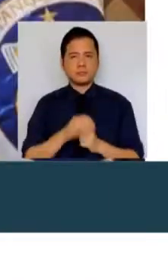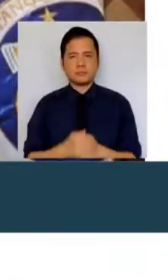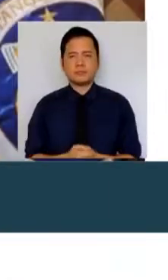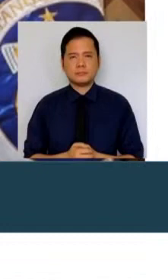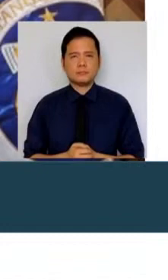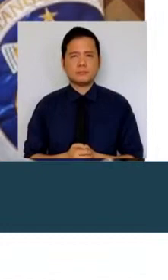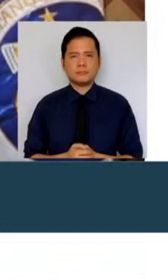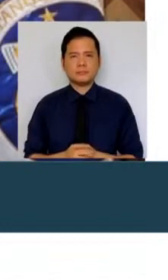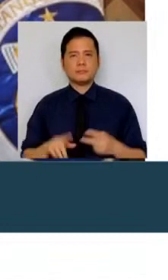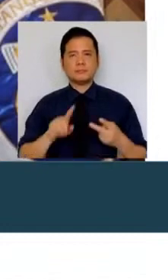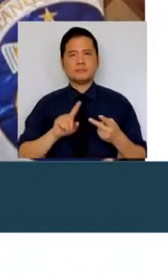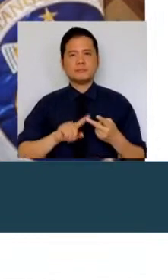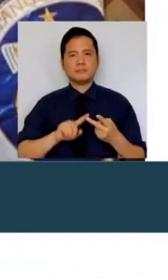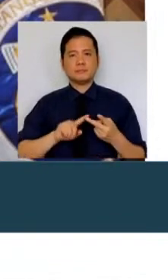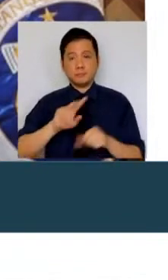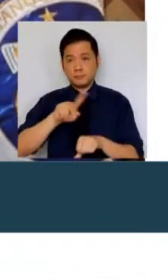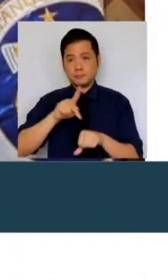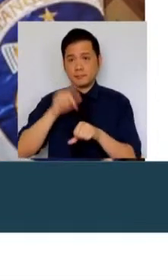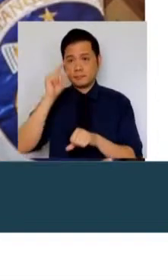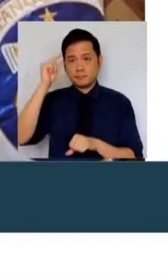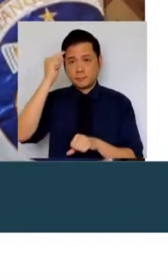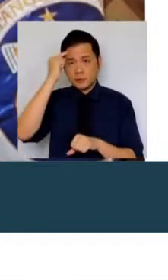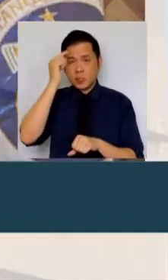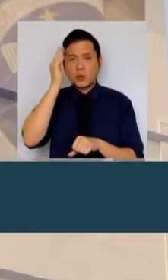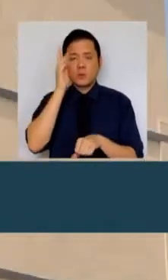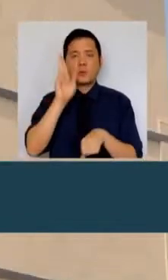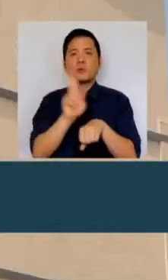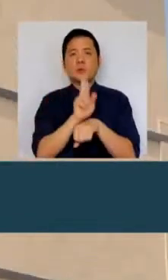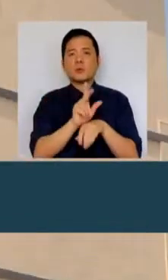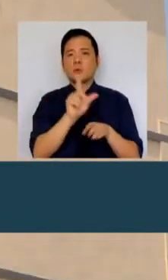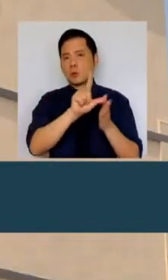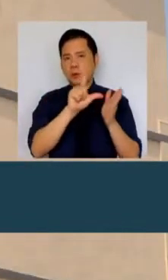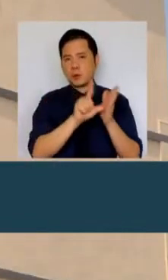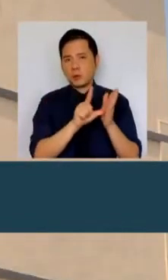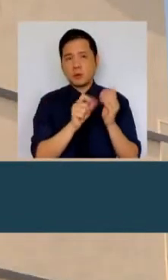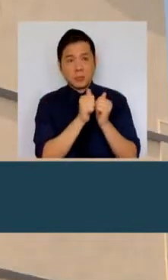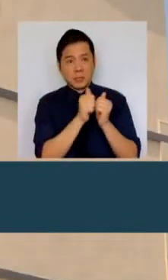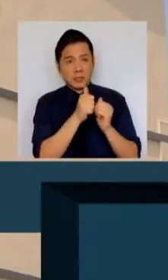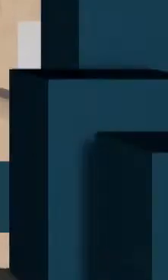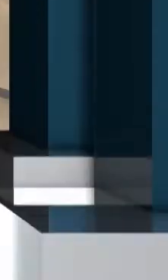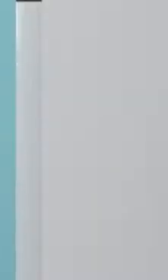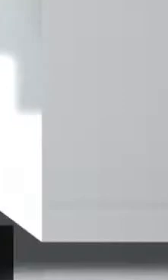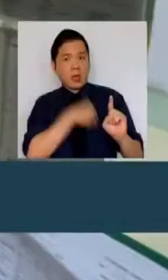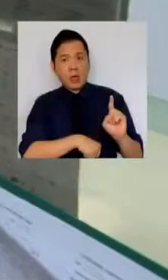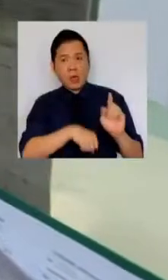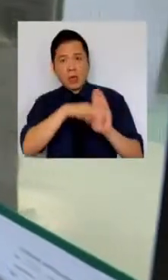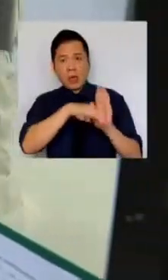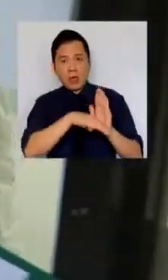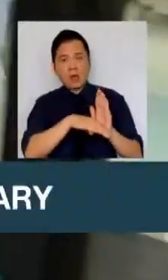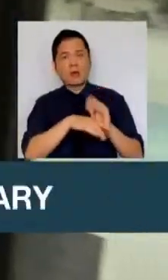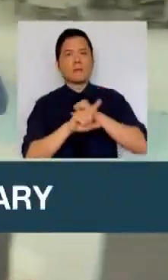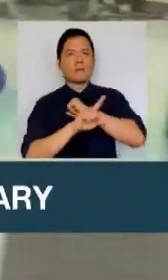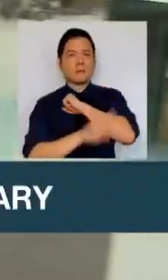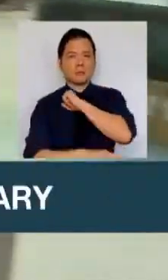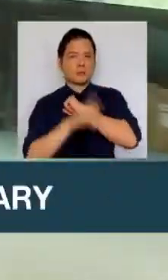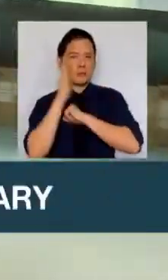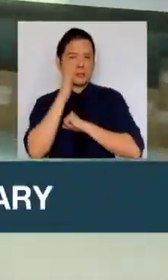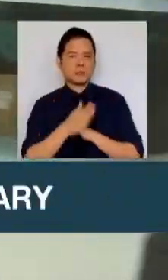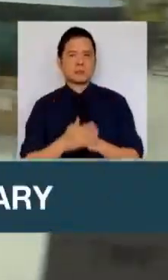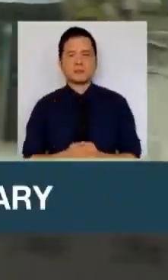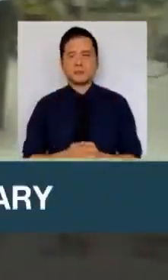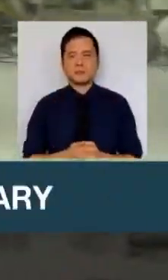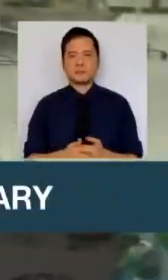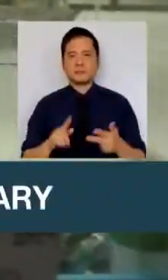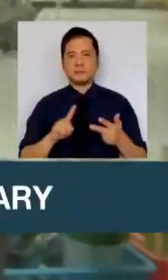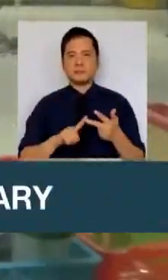The Philippine government vowing to use the full extent of the law on quarantine violators. Hey, health experts see the